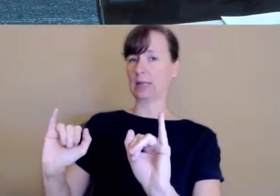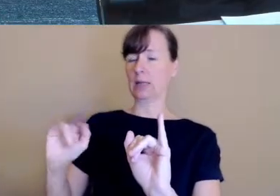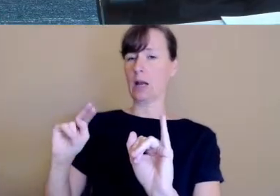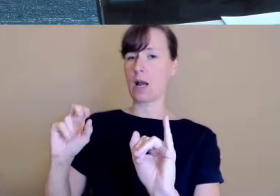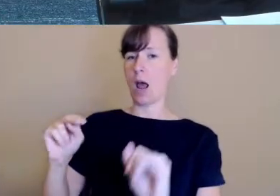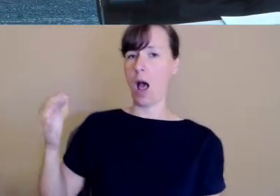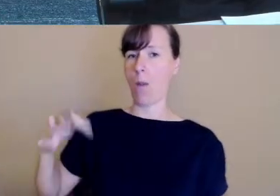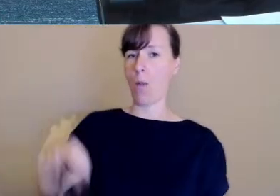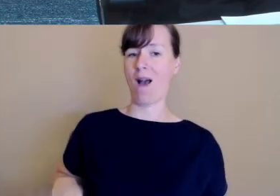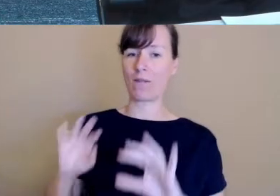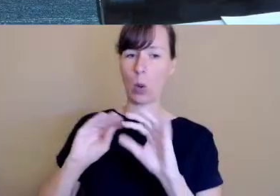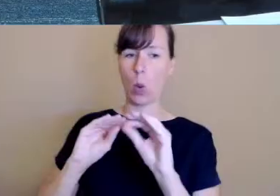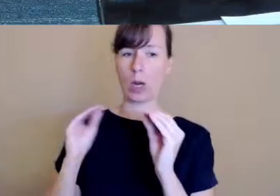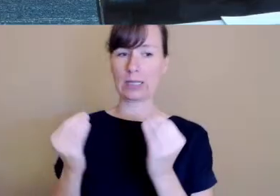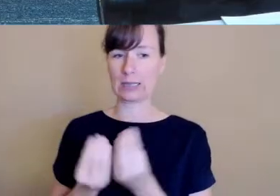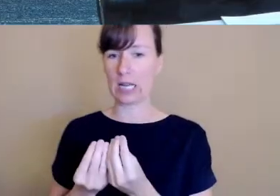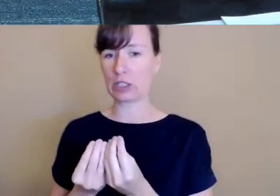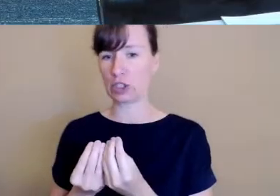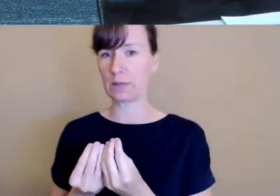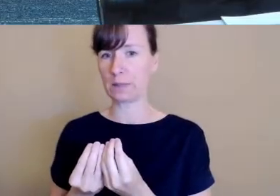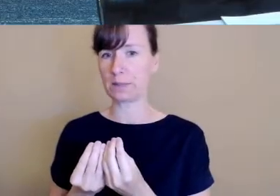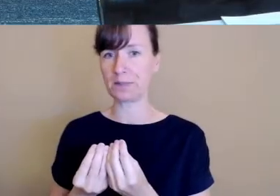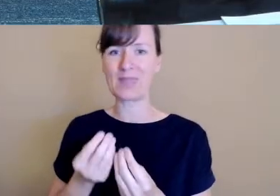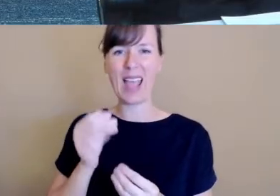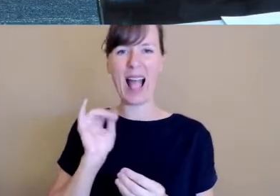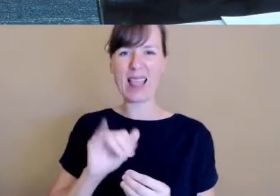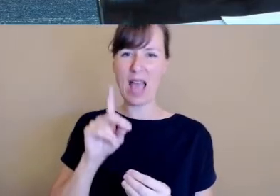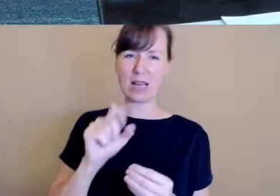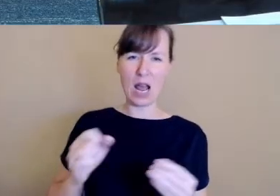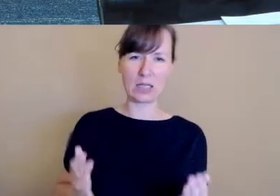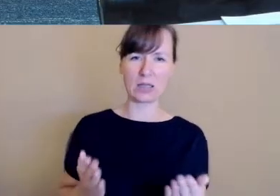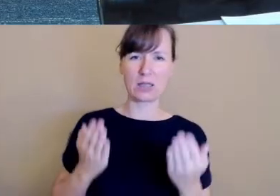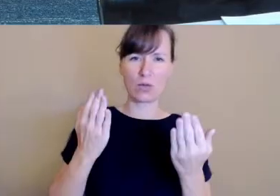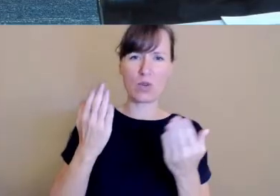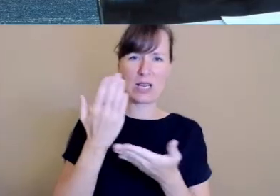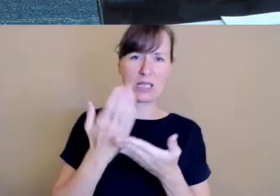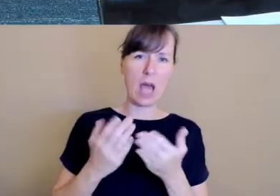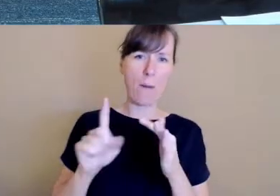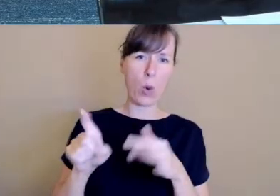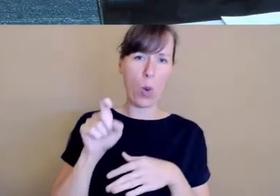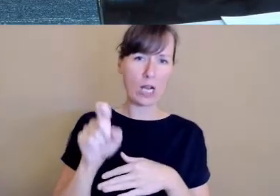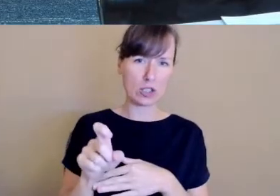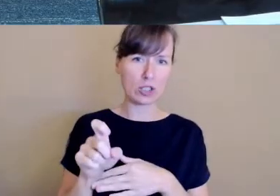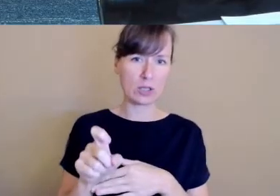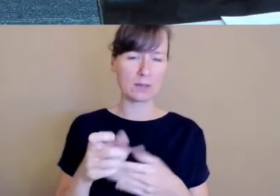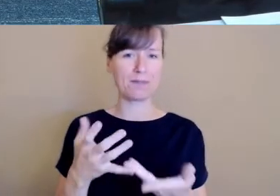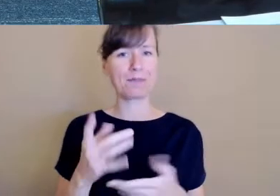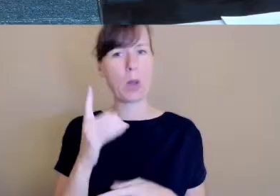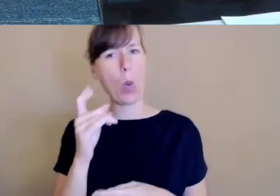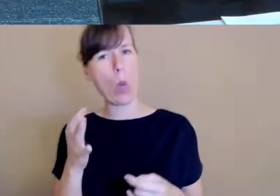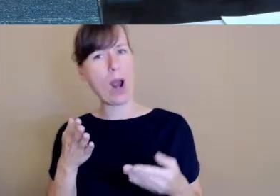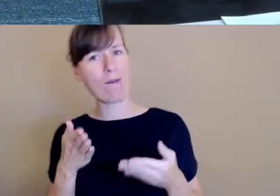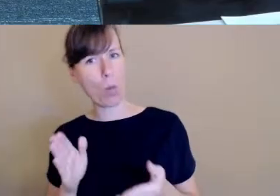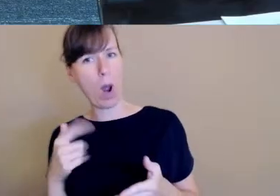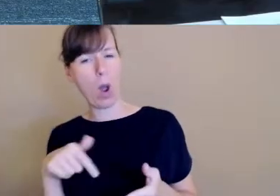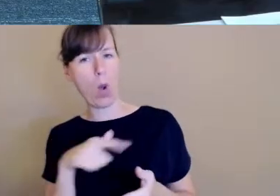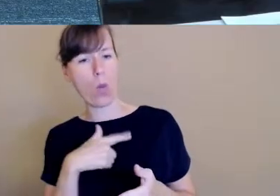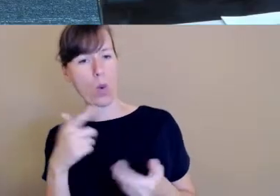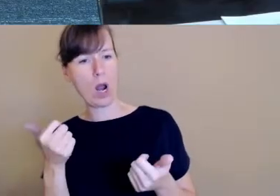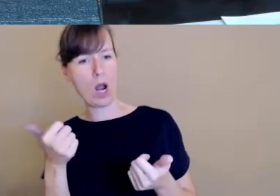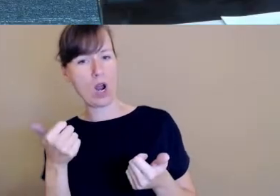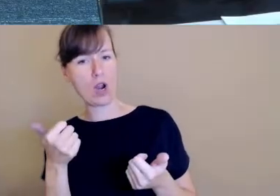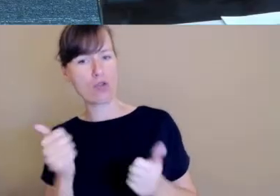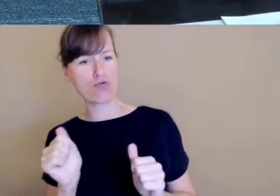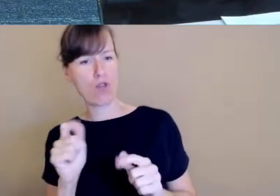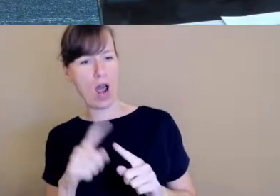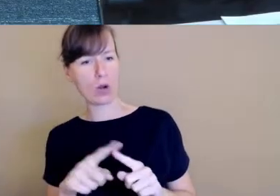some questions that I'll speak to in a moment. One of the ways we try to deal with that, to make it clear that they do not speak for the